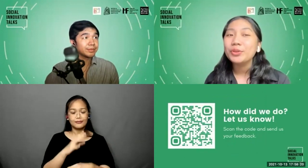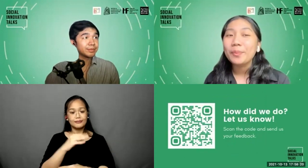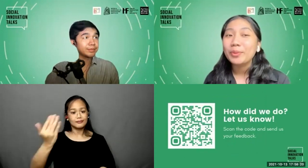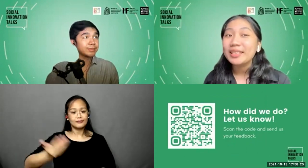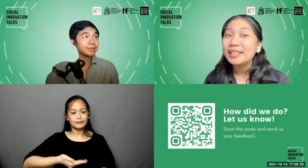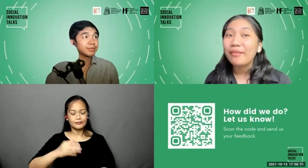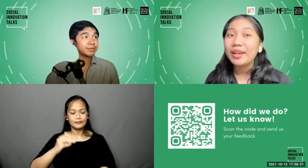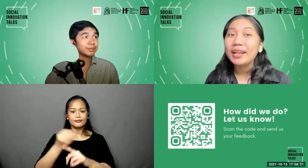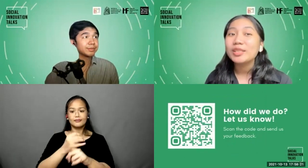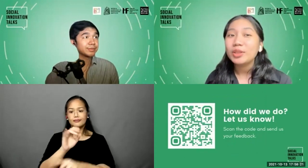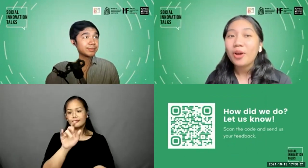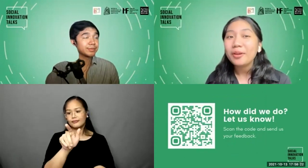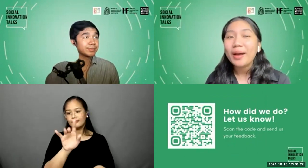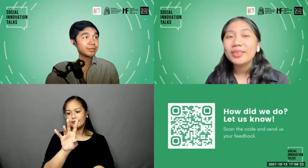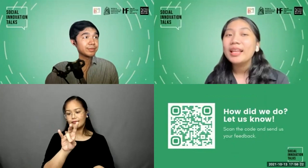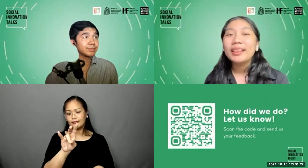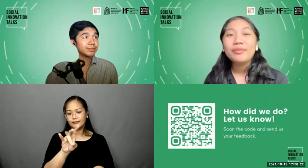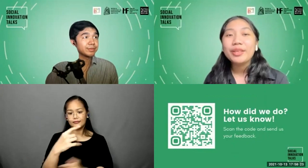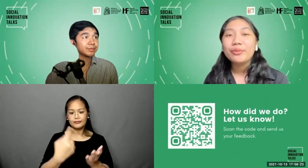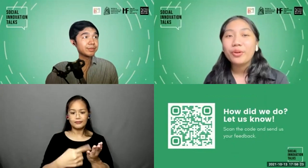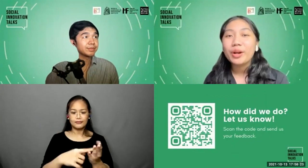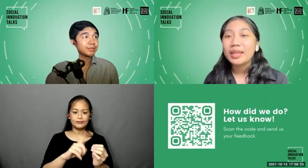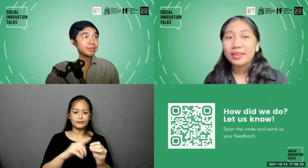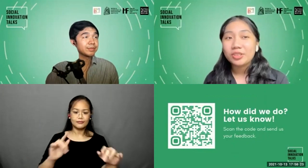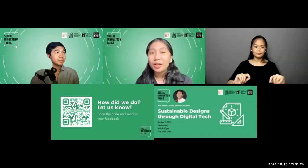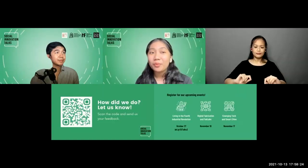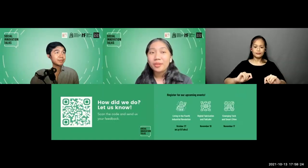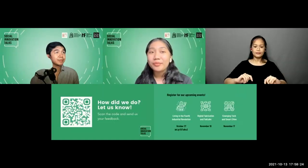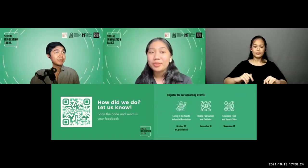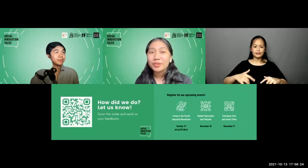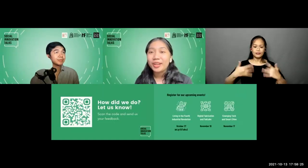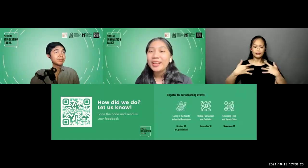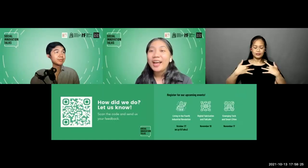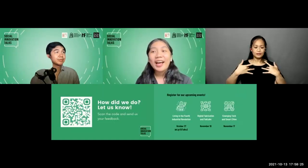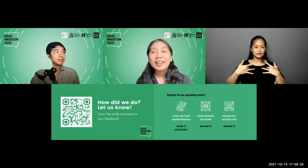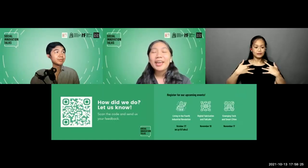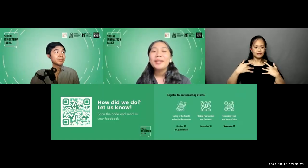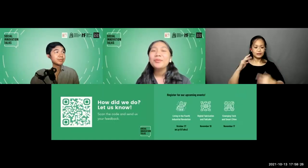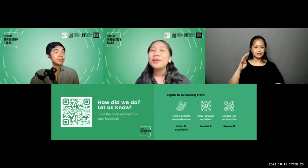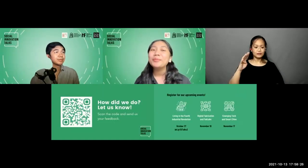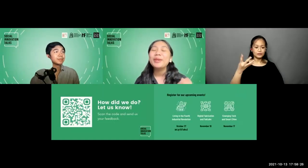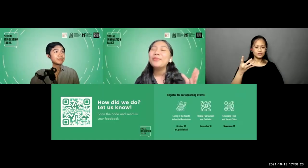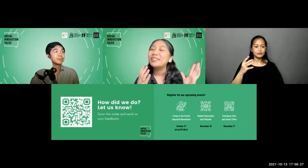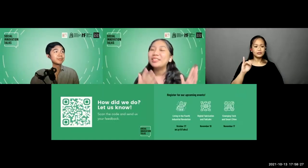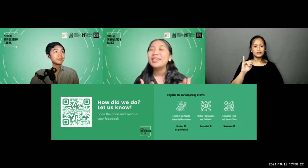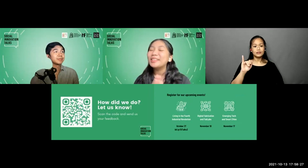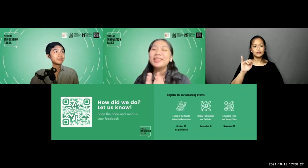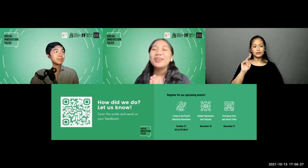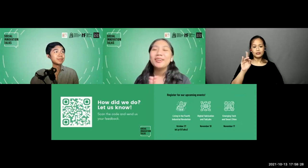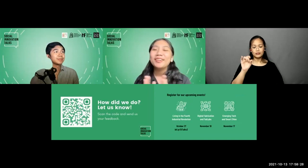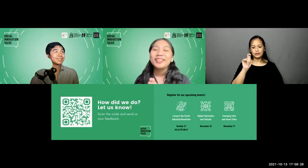on October 27 as we talk about living in the fourth industrial wall revolution. Again, we will be with